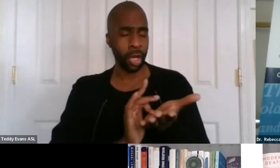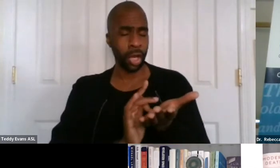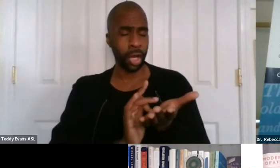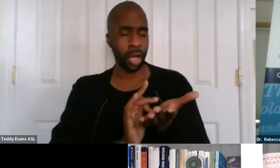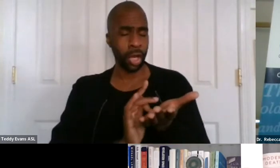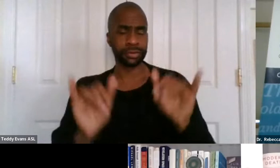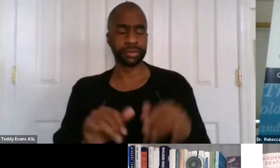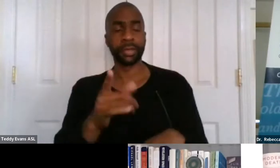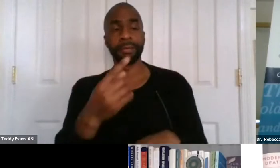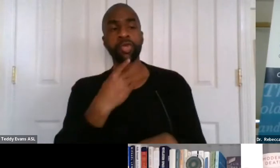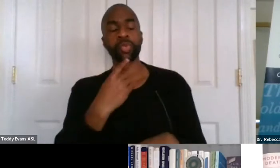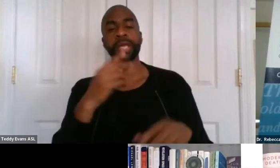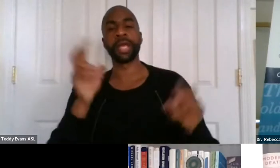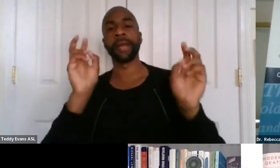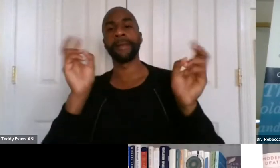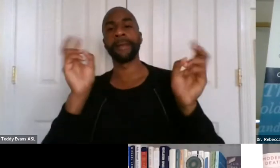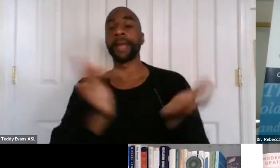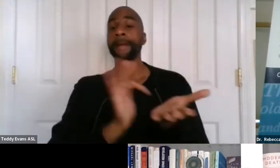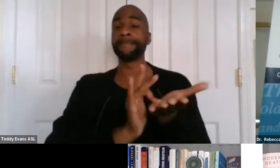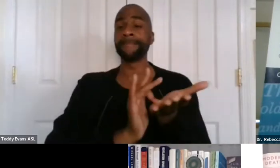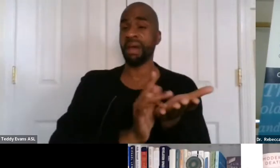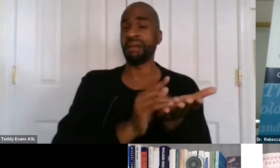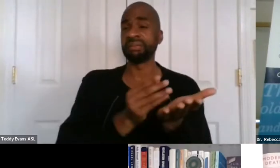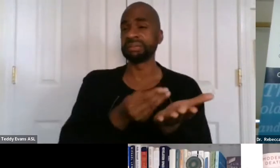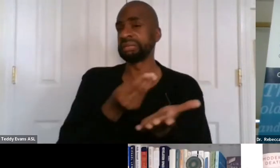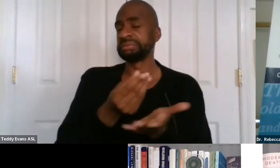is that you say, medicine does little to, quote,